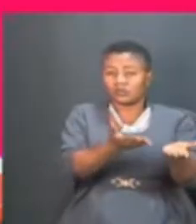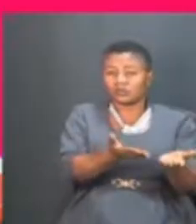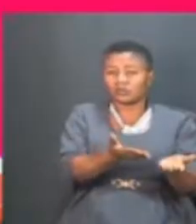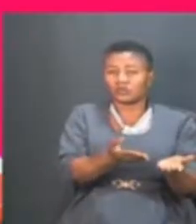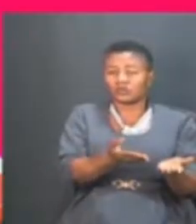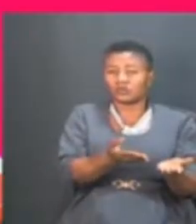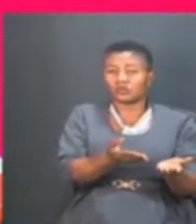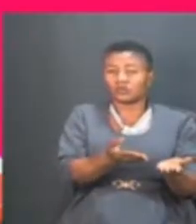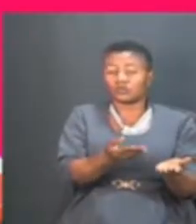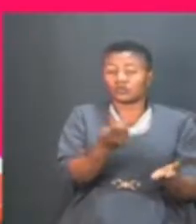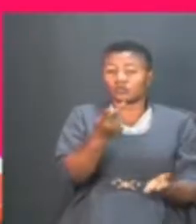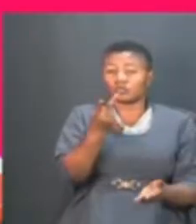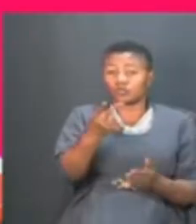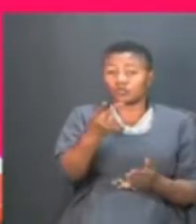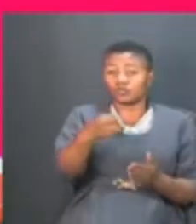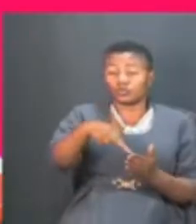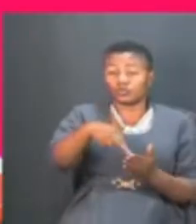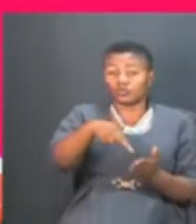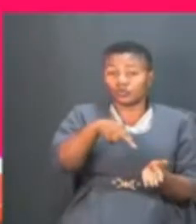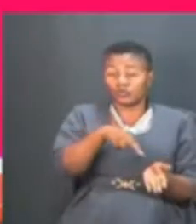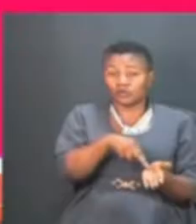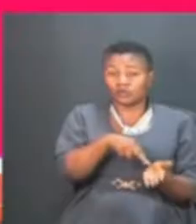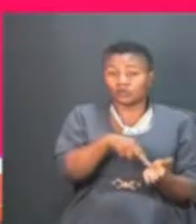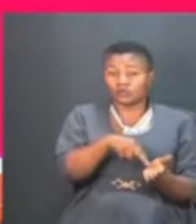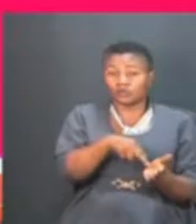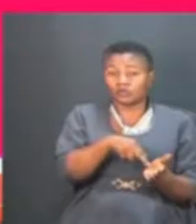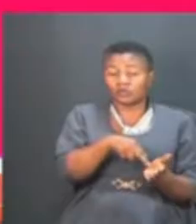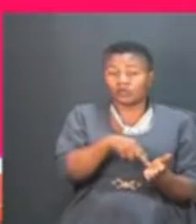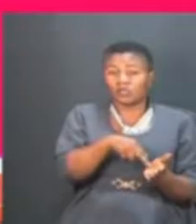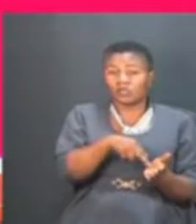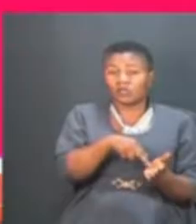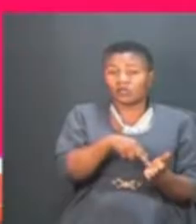reports of a committee on